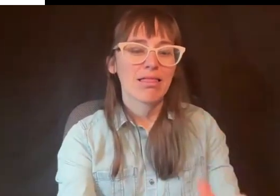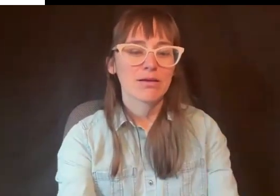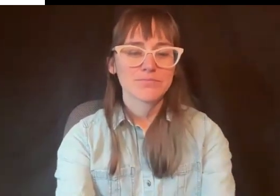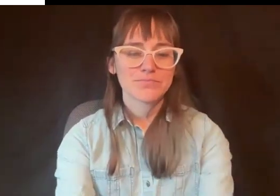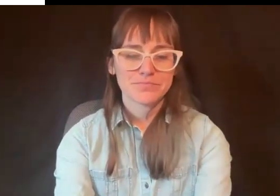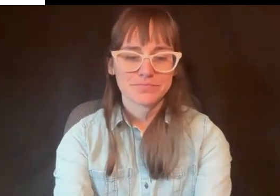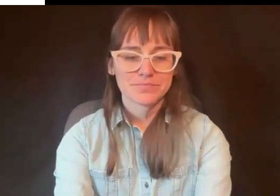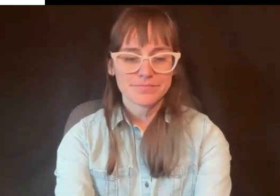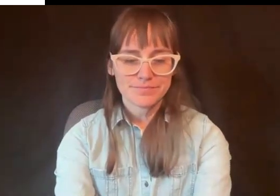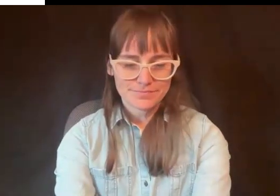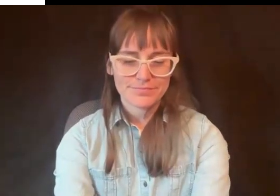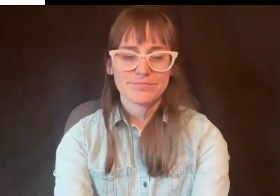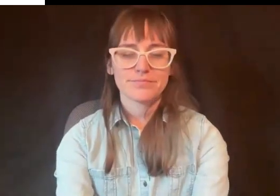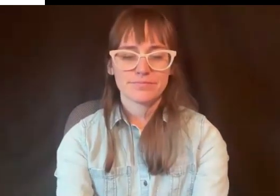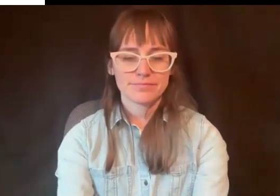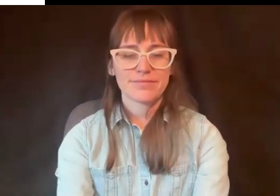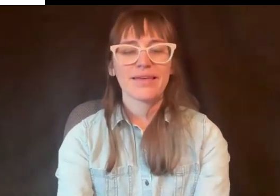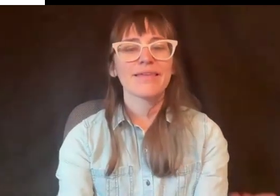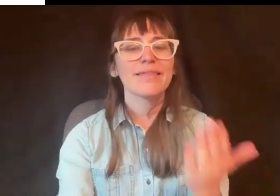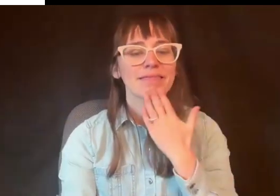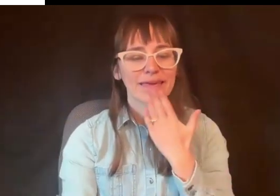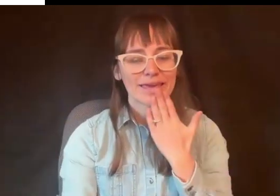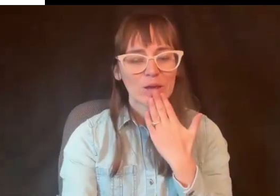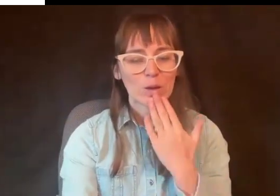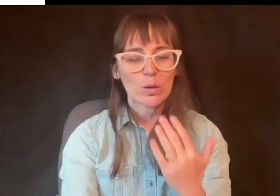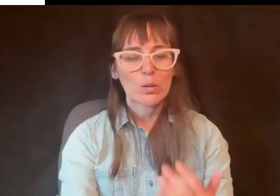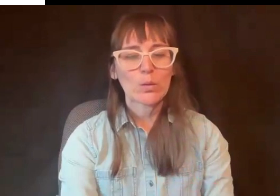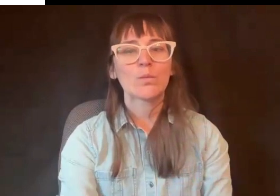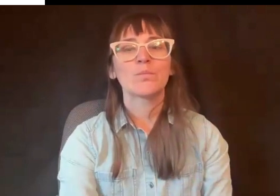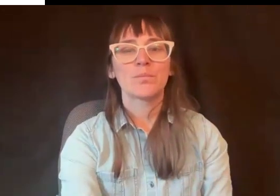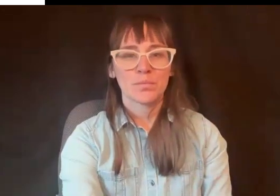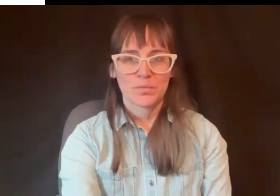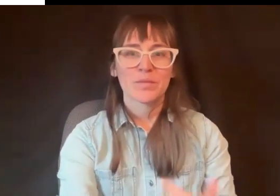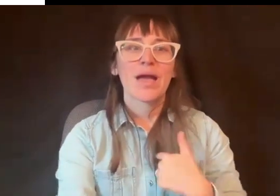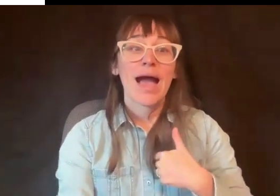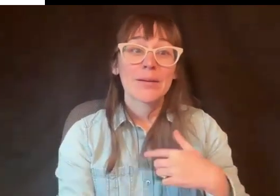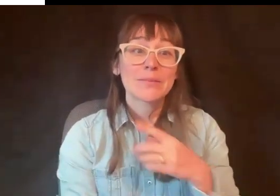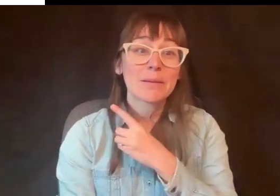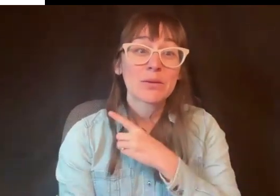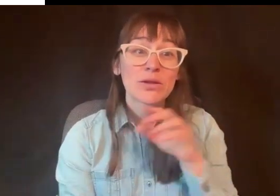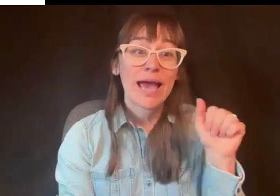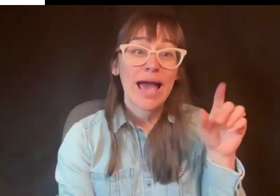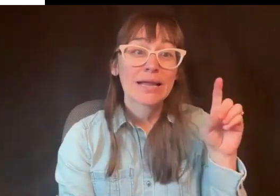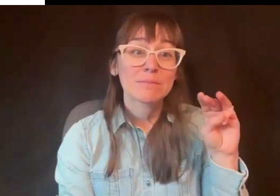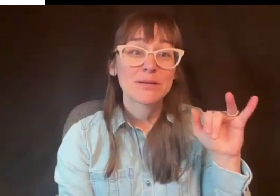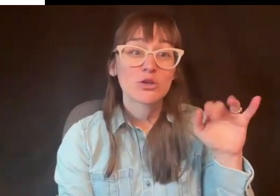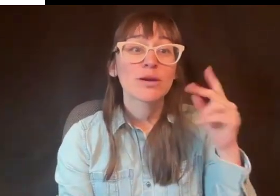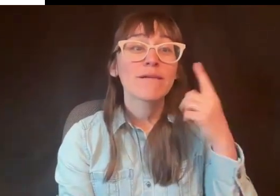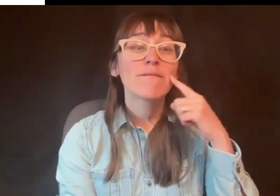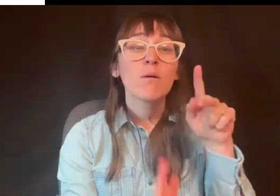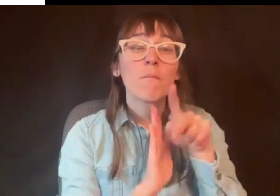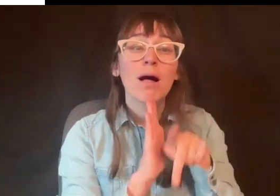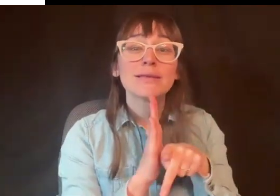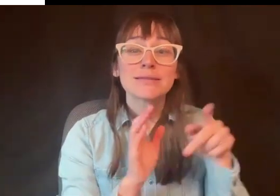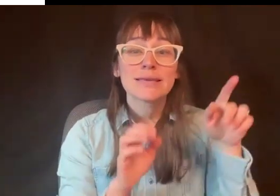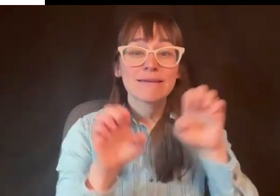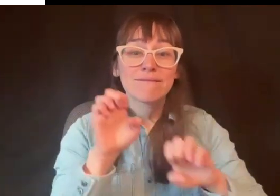Thank you very much, Carrie. As Carrie mentioned, I'm Elliot Kennedy, the Deputy Administrator for Policy and Evaluation at